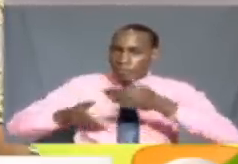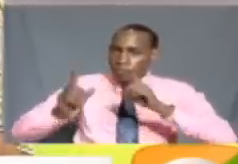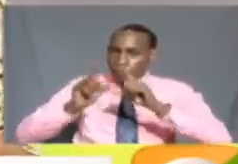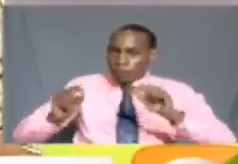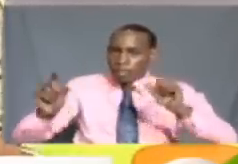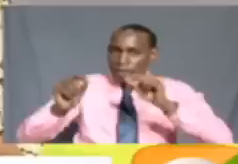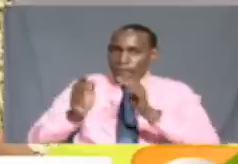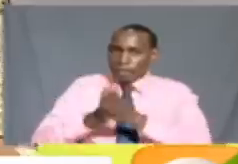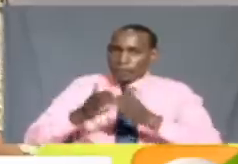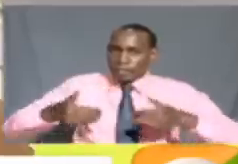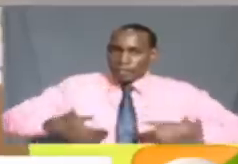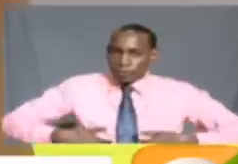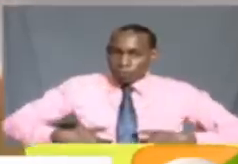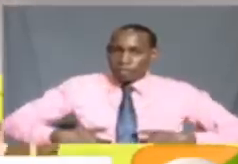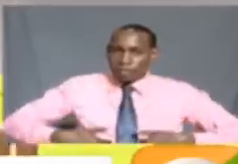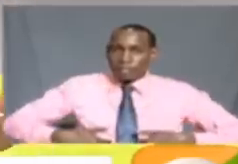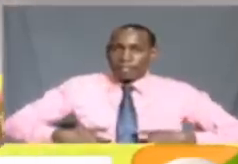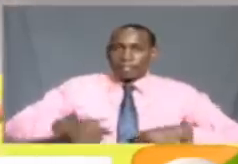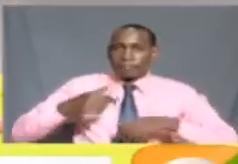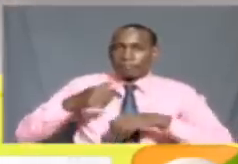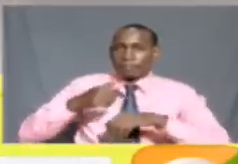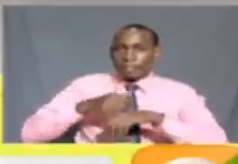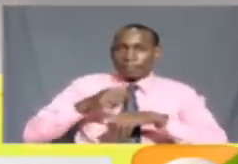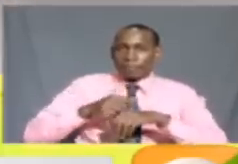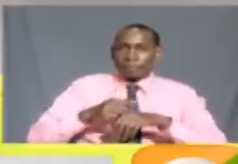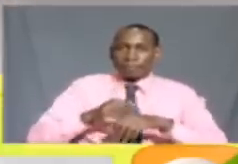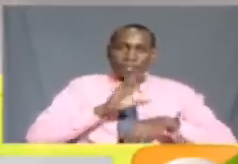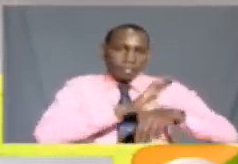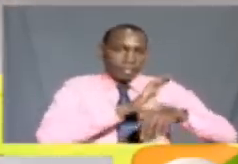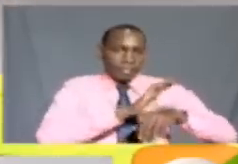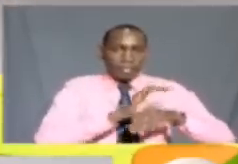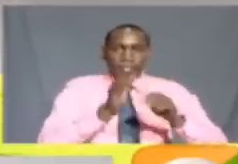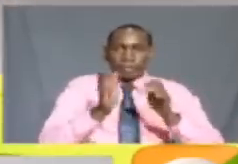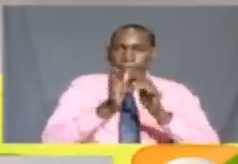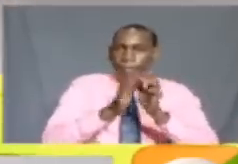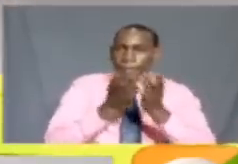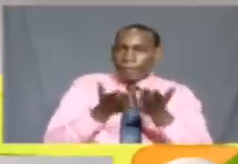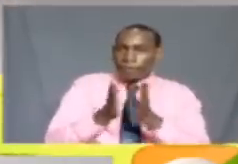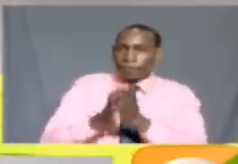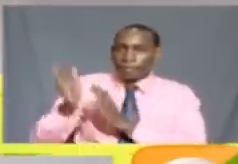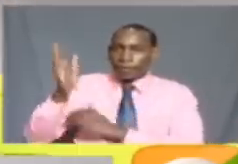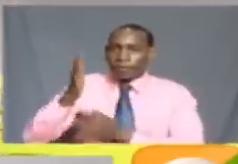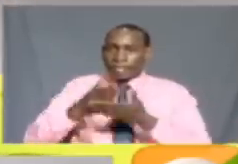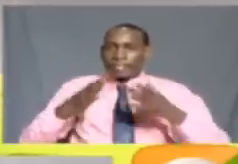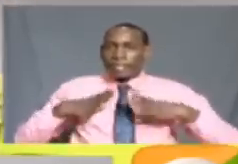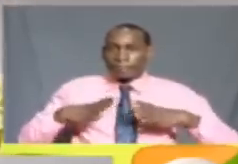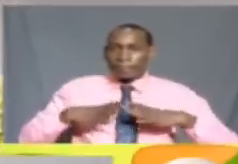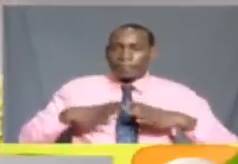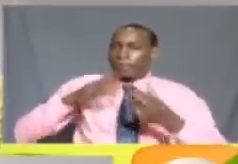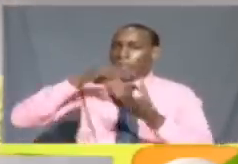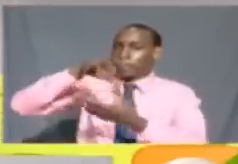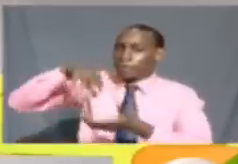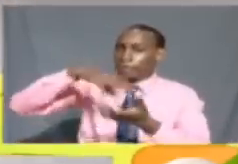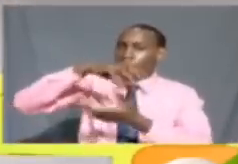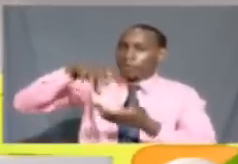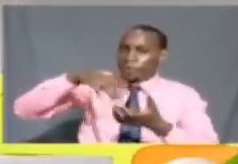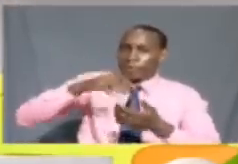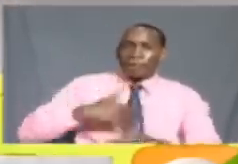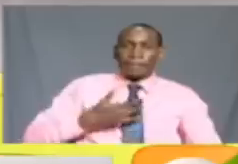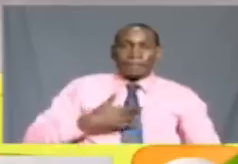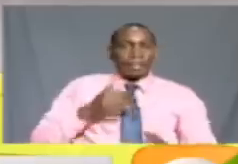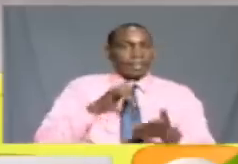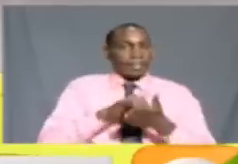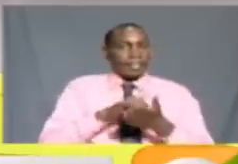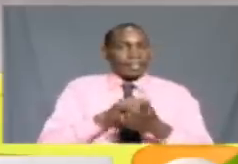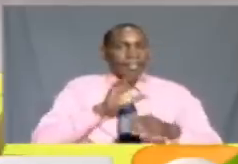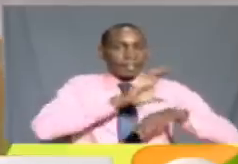them convincingly? Because, I mean, if you're talking from the standpoint of the church and the Bible and God, some people have been so disillusioned by that and feel that